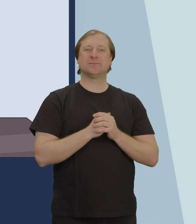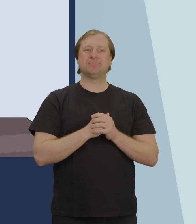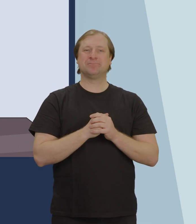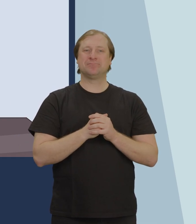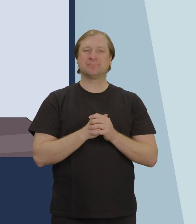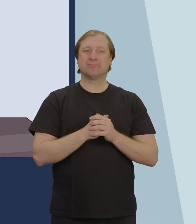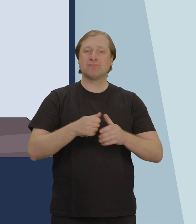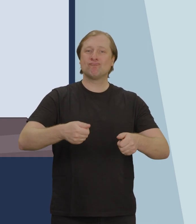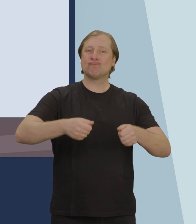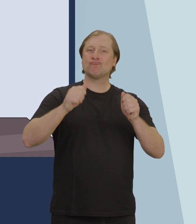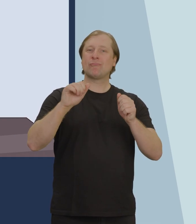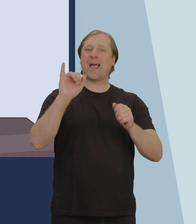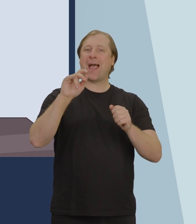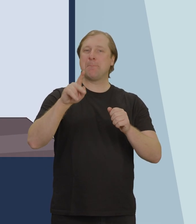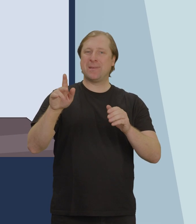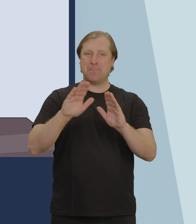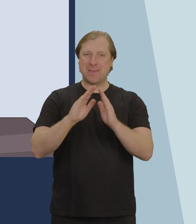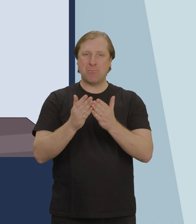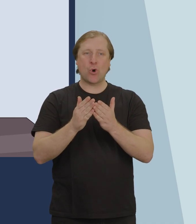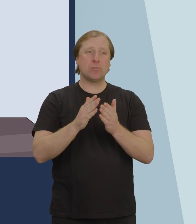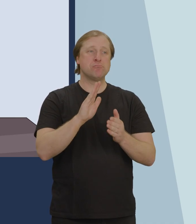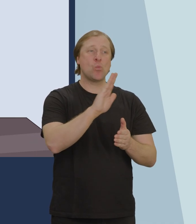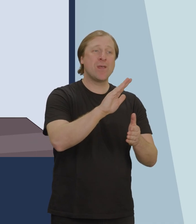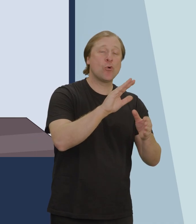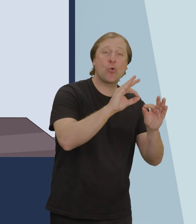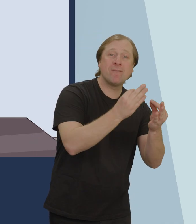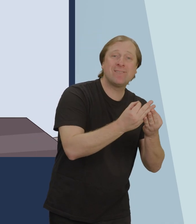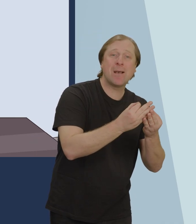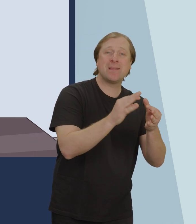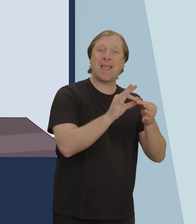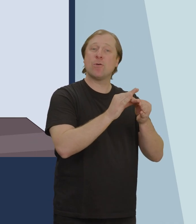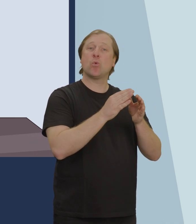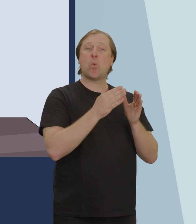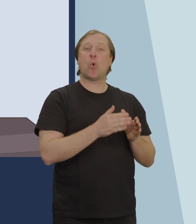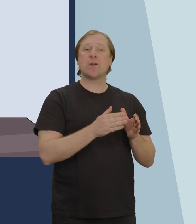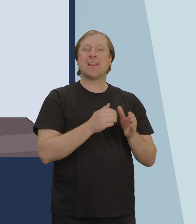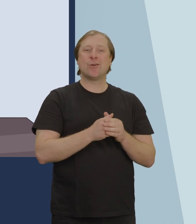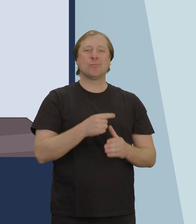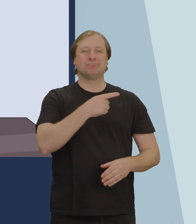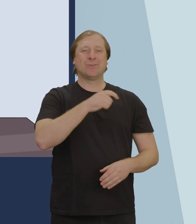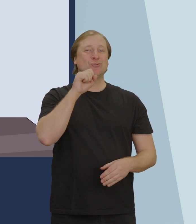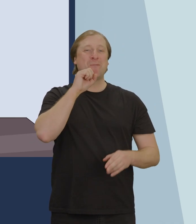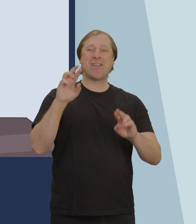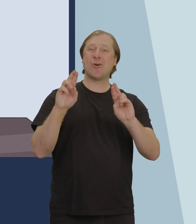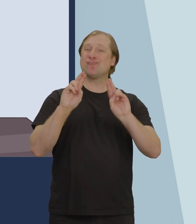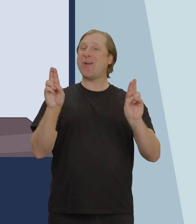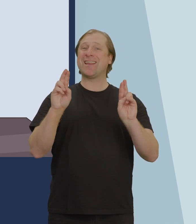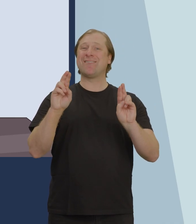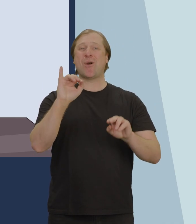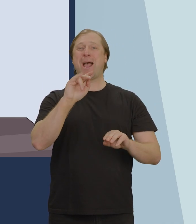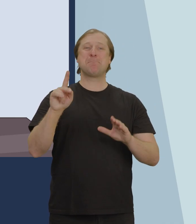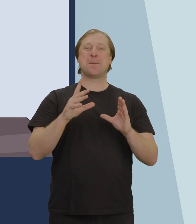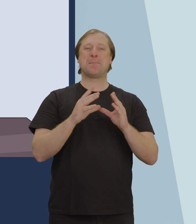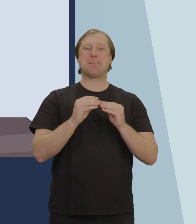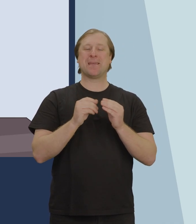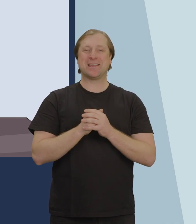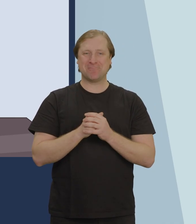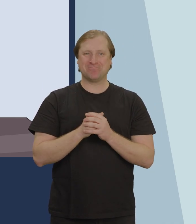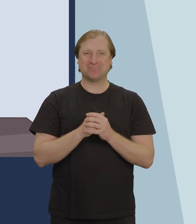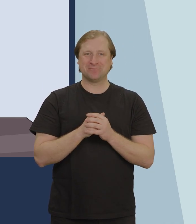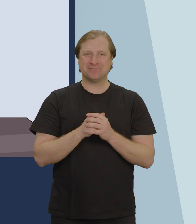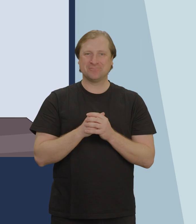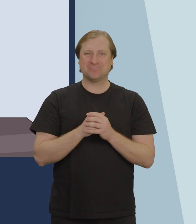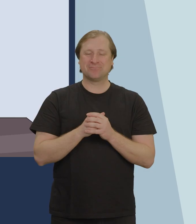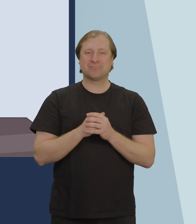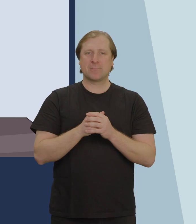house. Using the IPP workbook and with the help of her family and service coordinator, Sofia is ready for her IPP